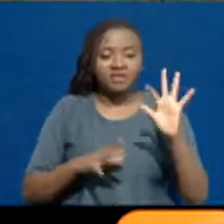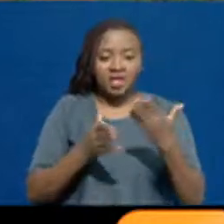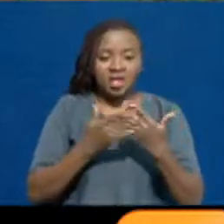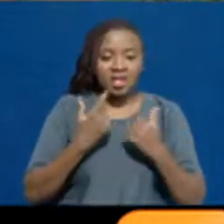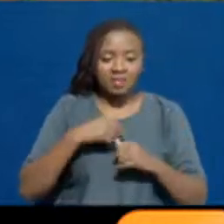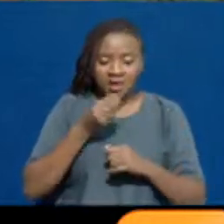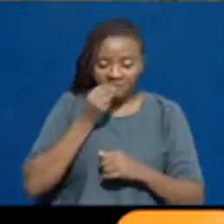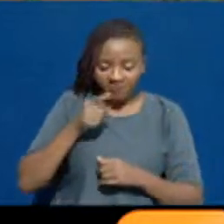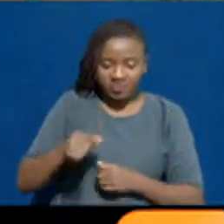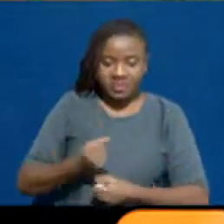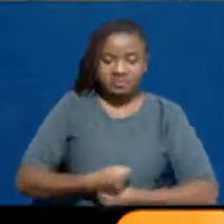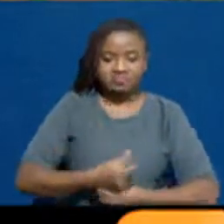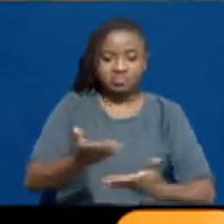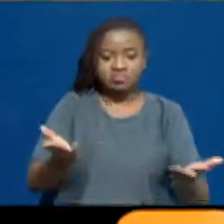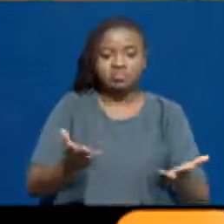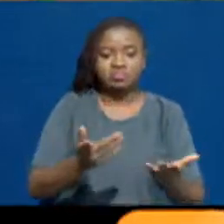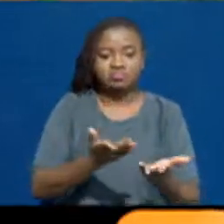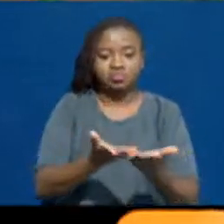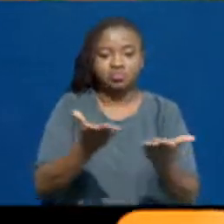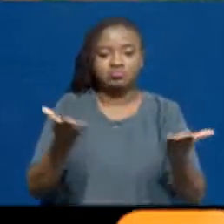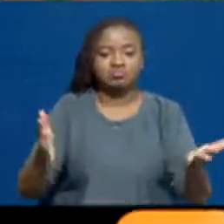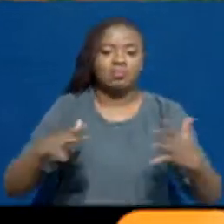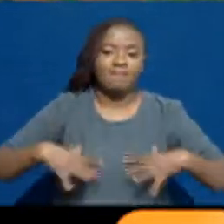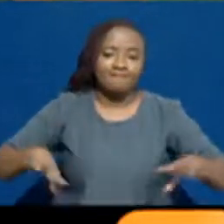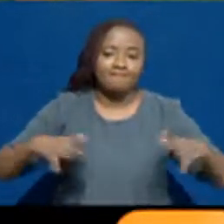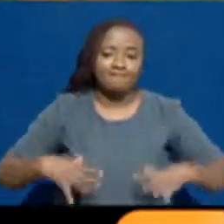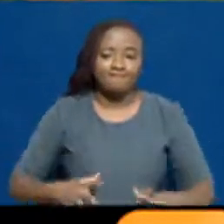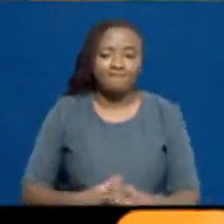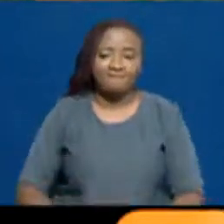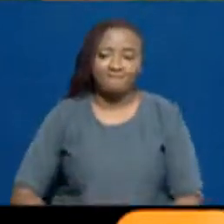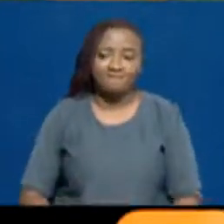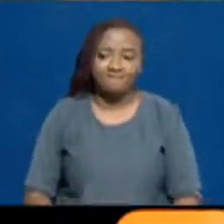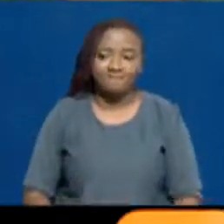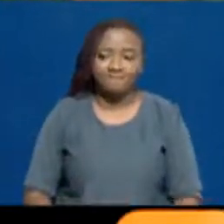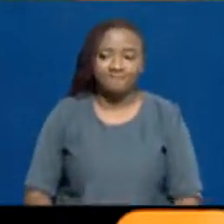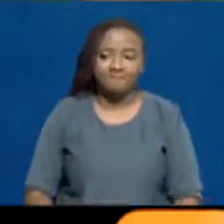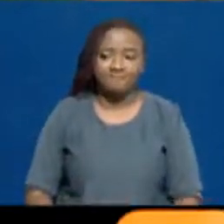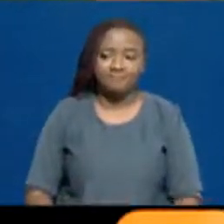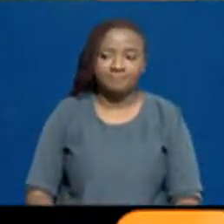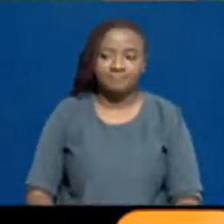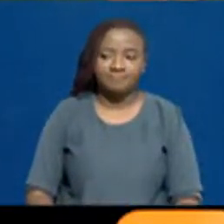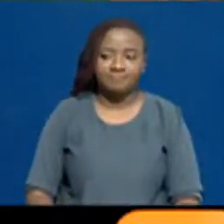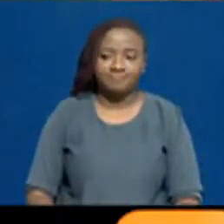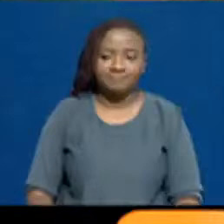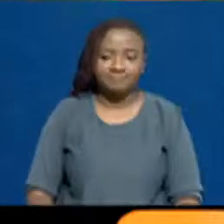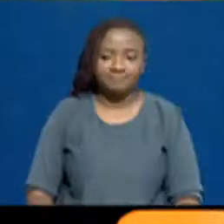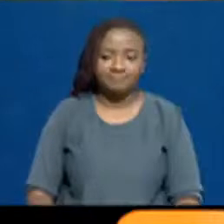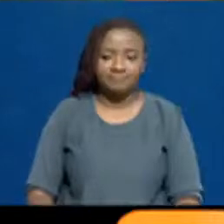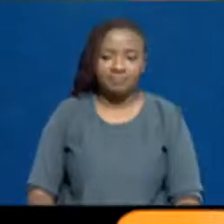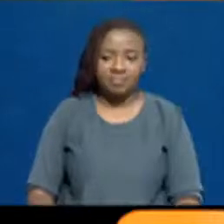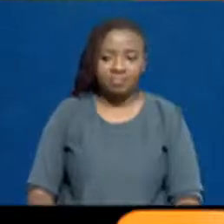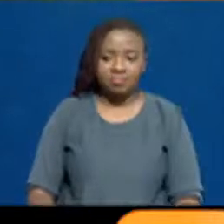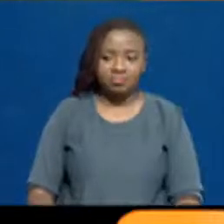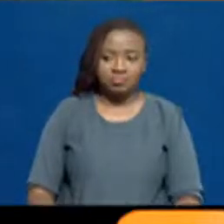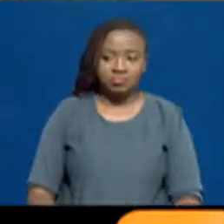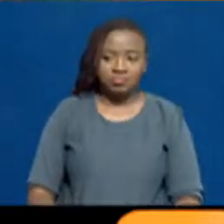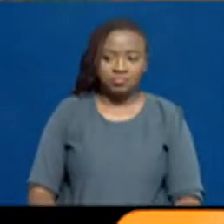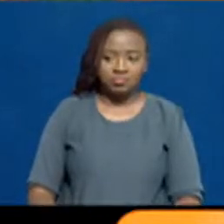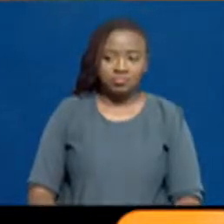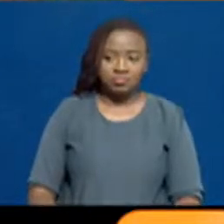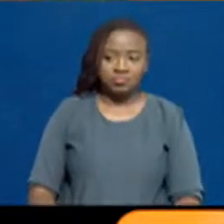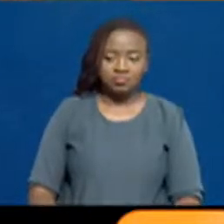from from the warehouses and dropping it to the villages that are in